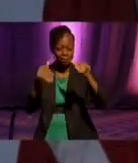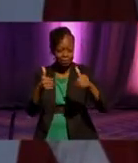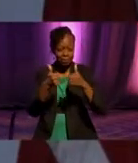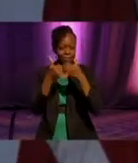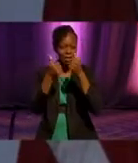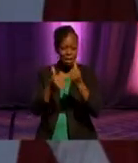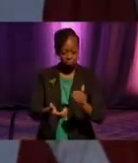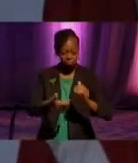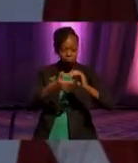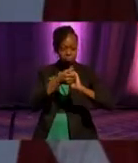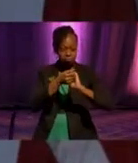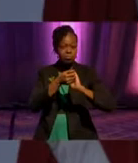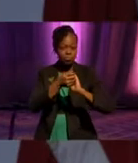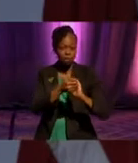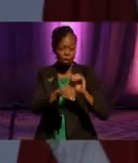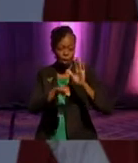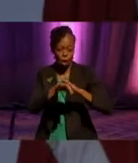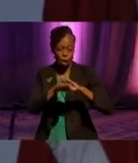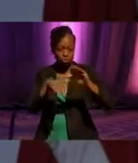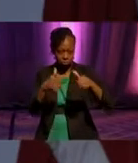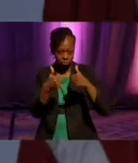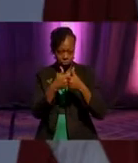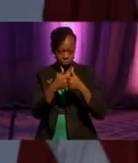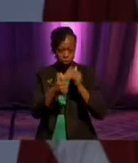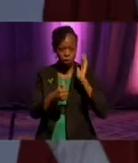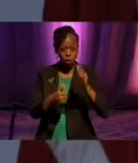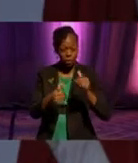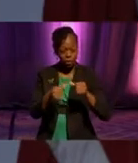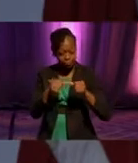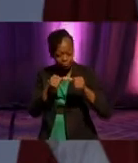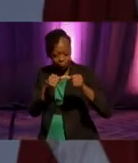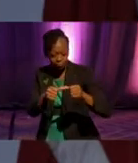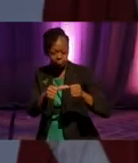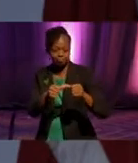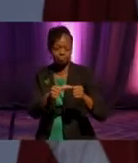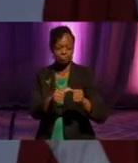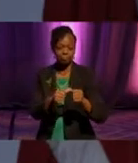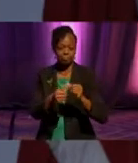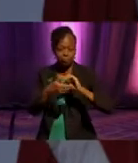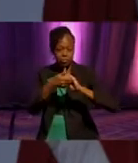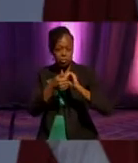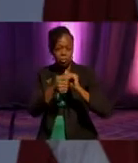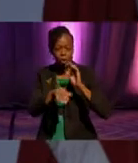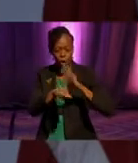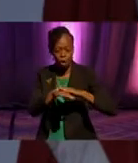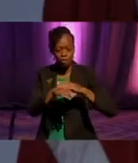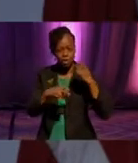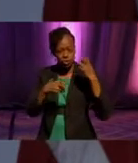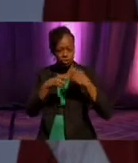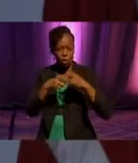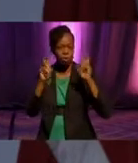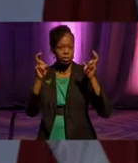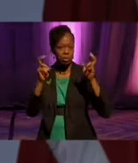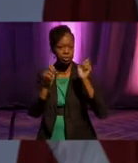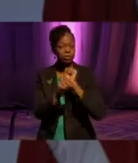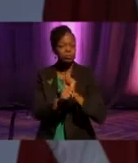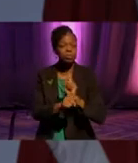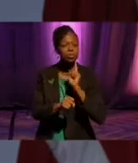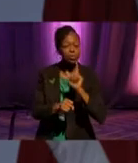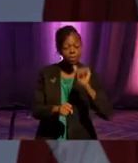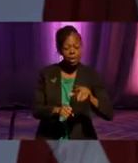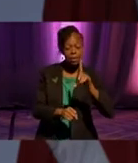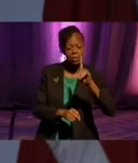work together. So we're going to stick together on these tough issues. We will stick together to make sure that